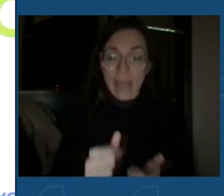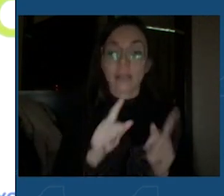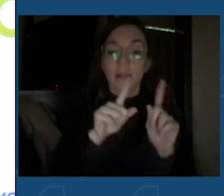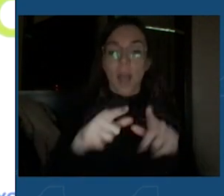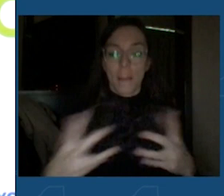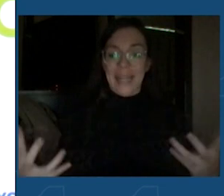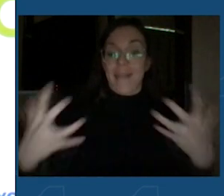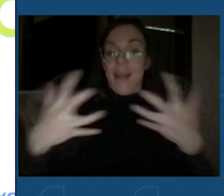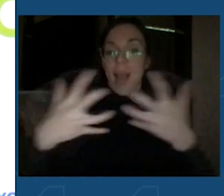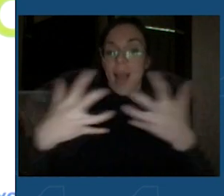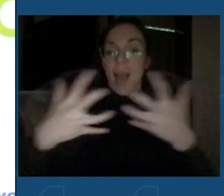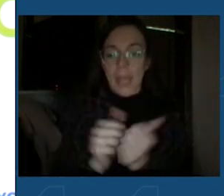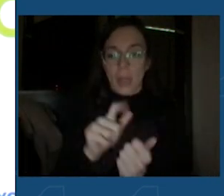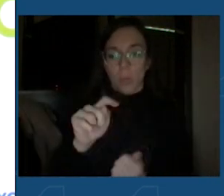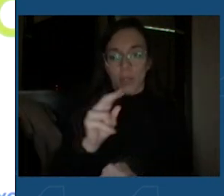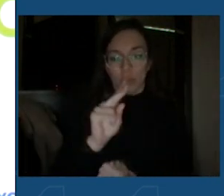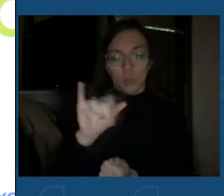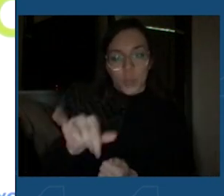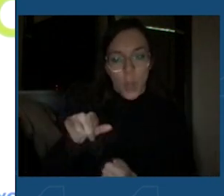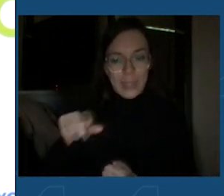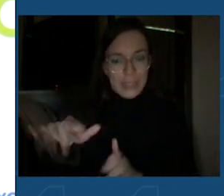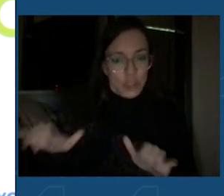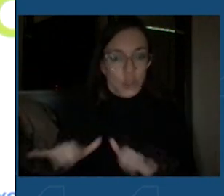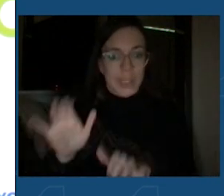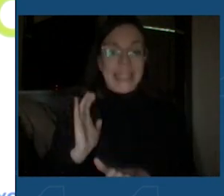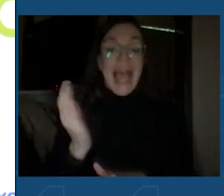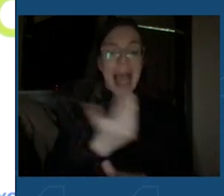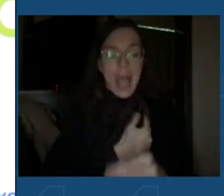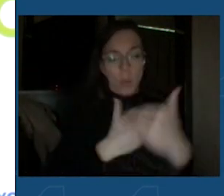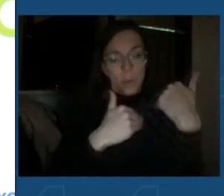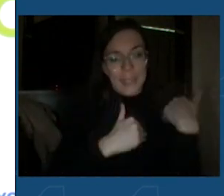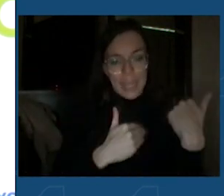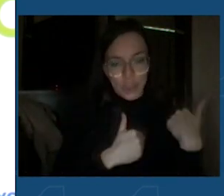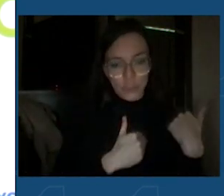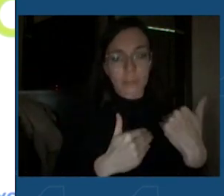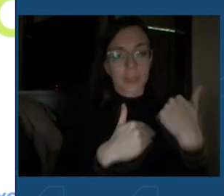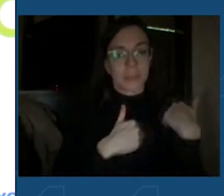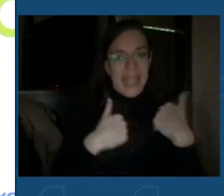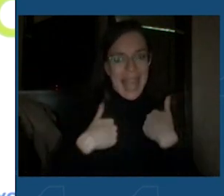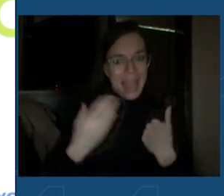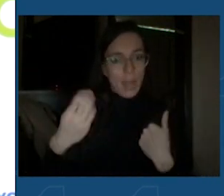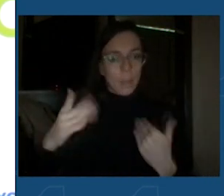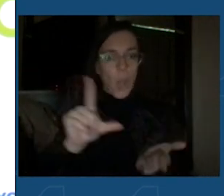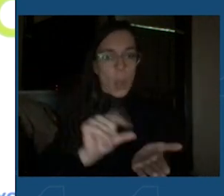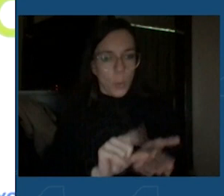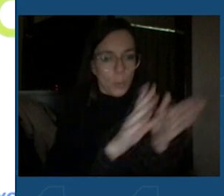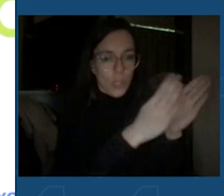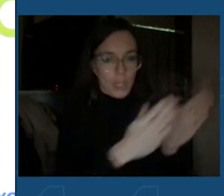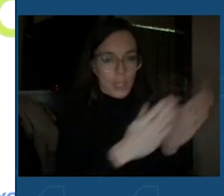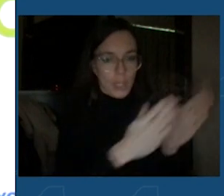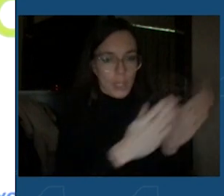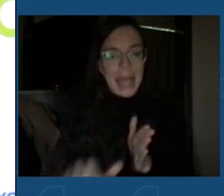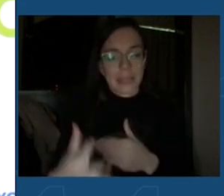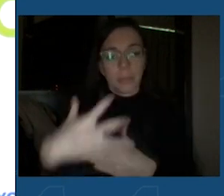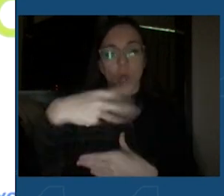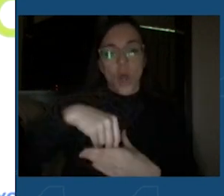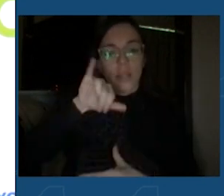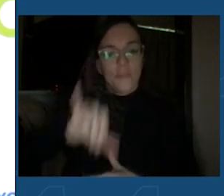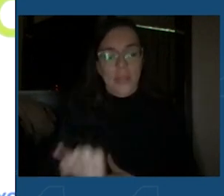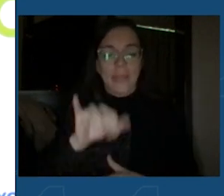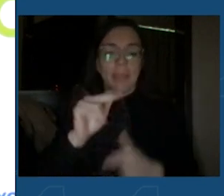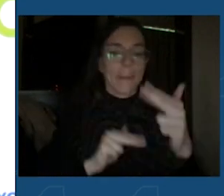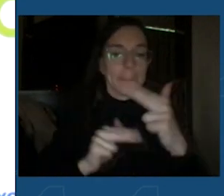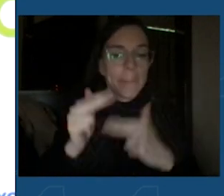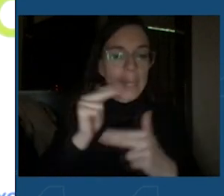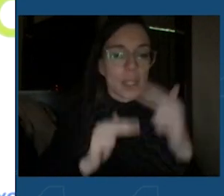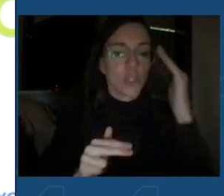is doing, it is our obligation and responsibility to have a blueprint that's part of that, that builds a feeder